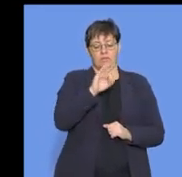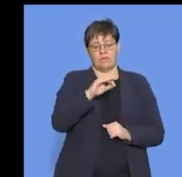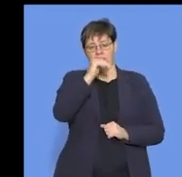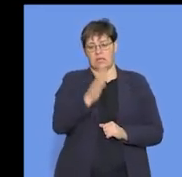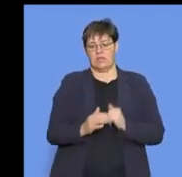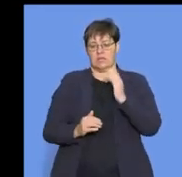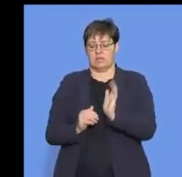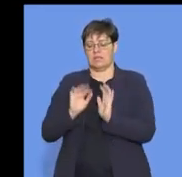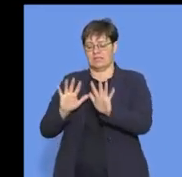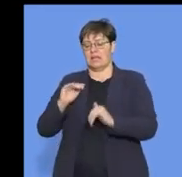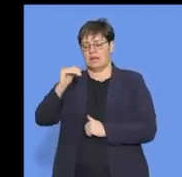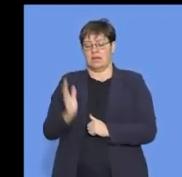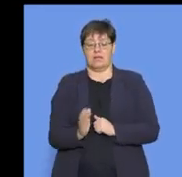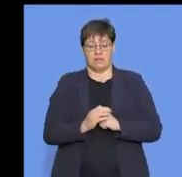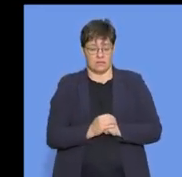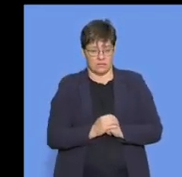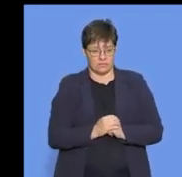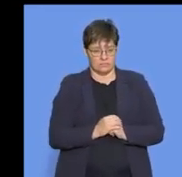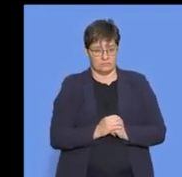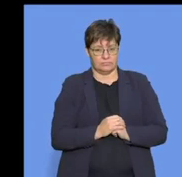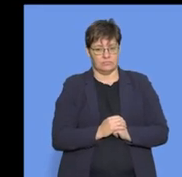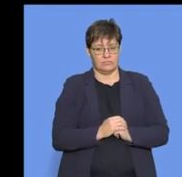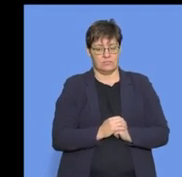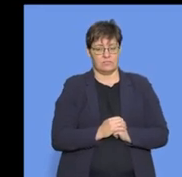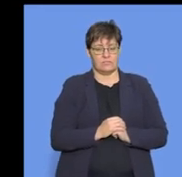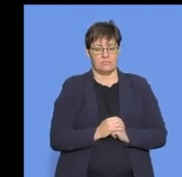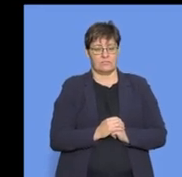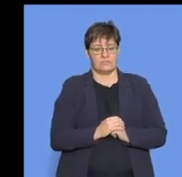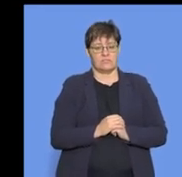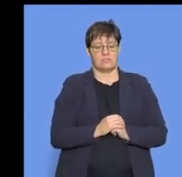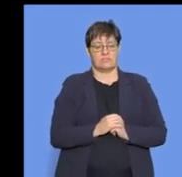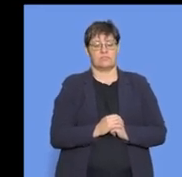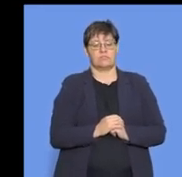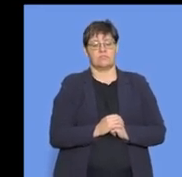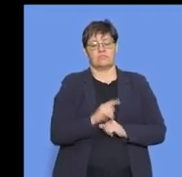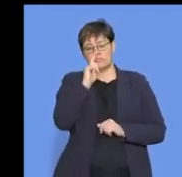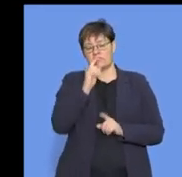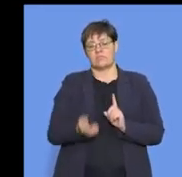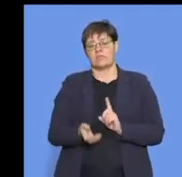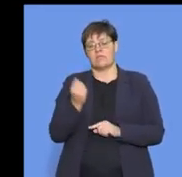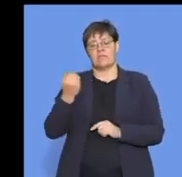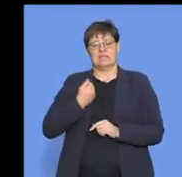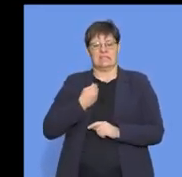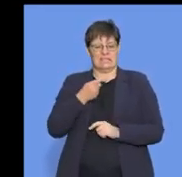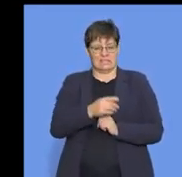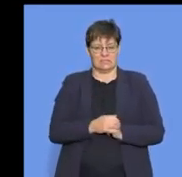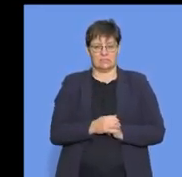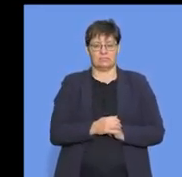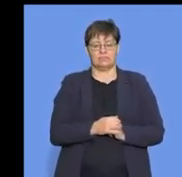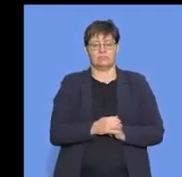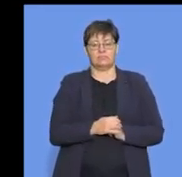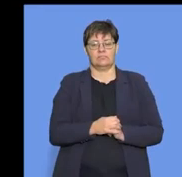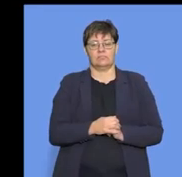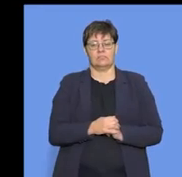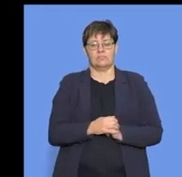2 times 7.3 times 10. Okay, let's go find a